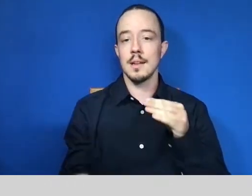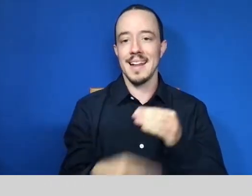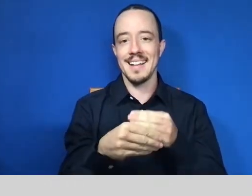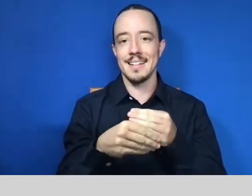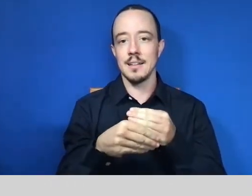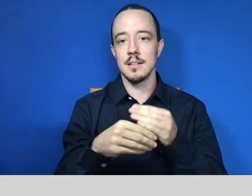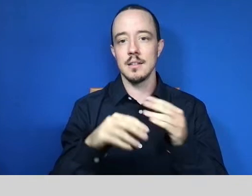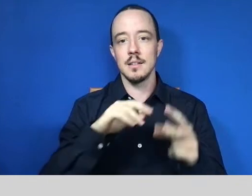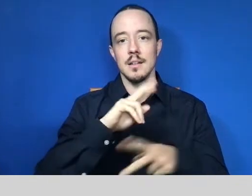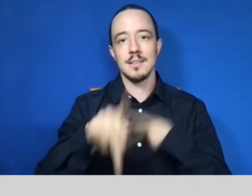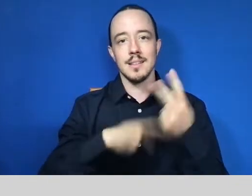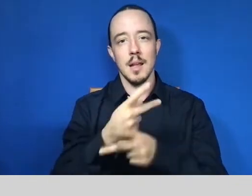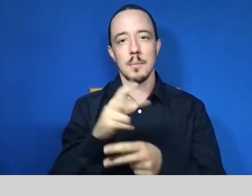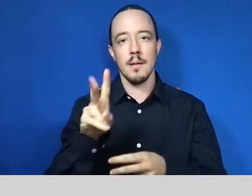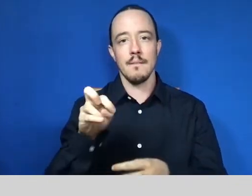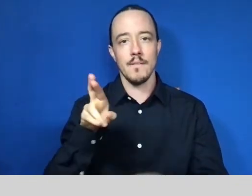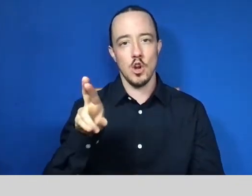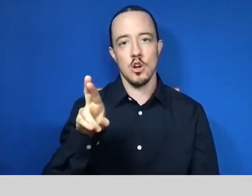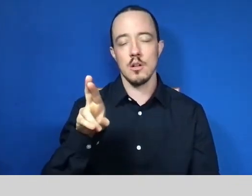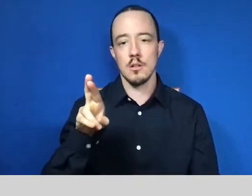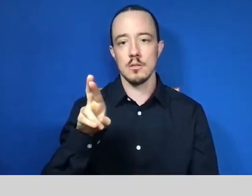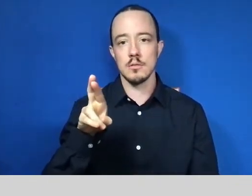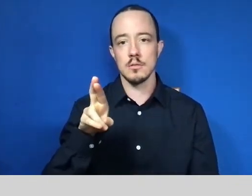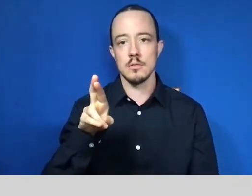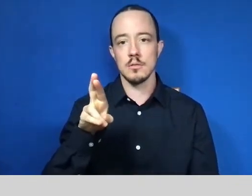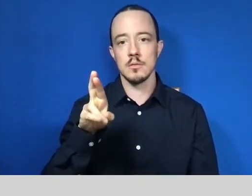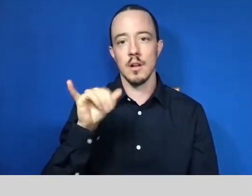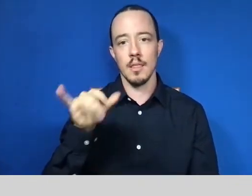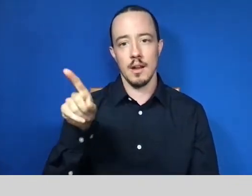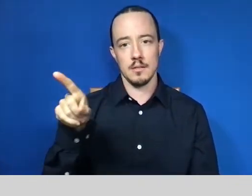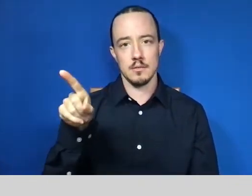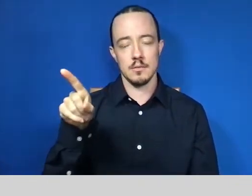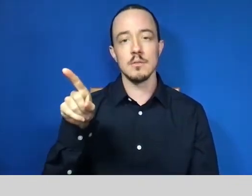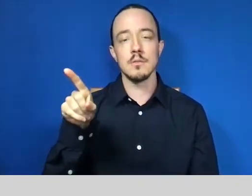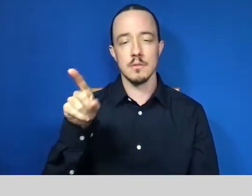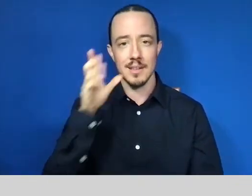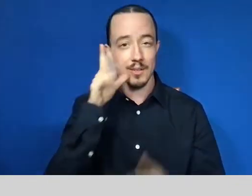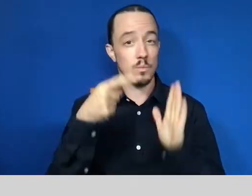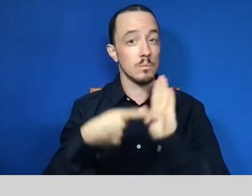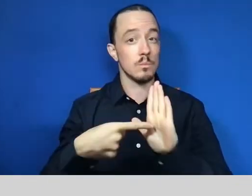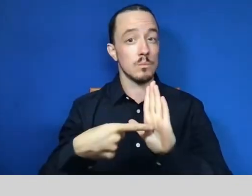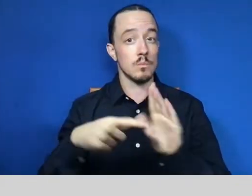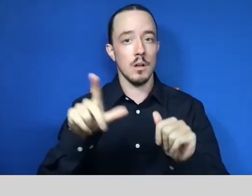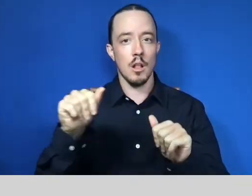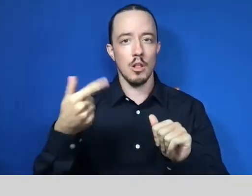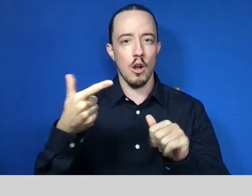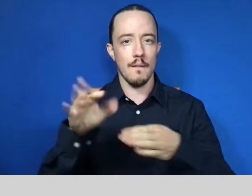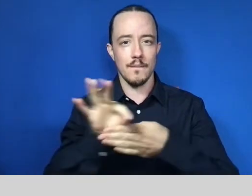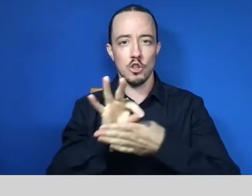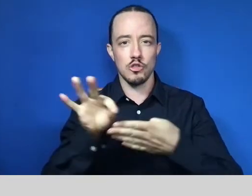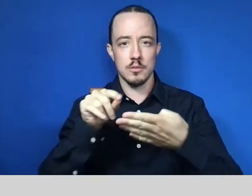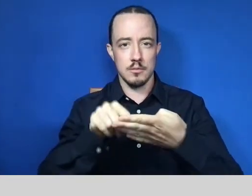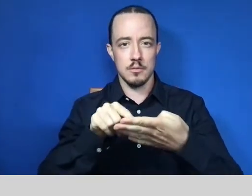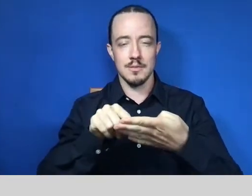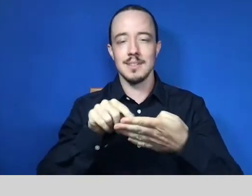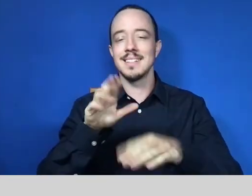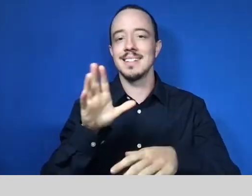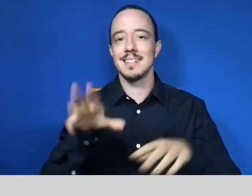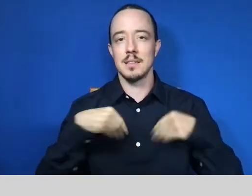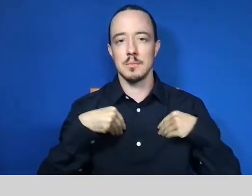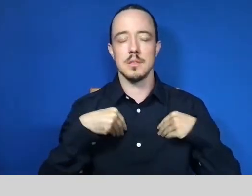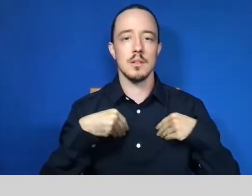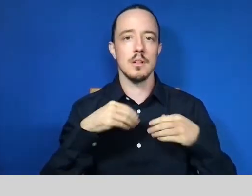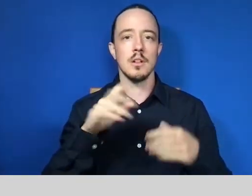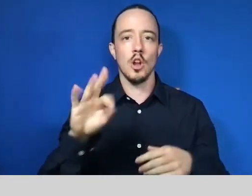add type var t that indicates that log function call accepts an argument of the same